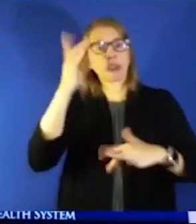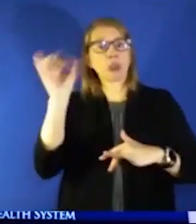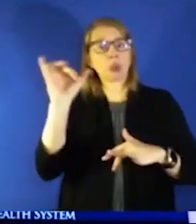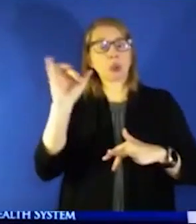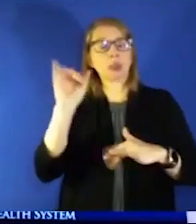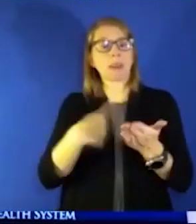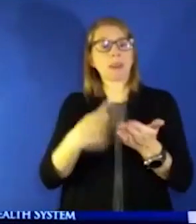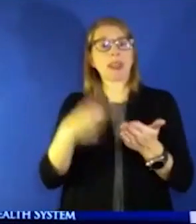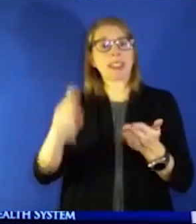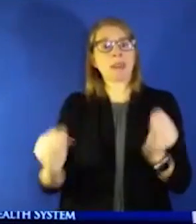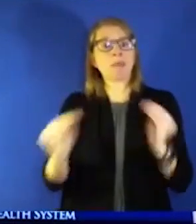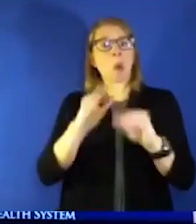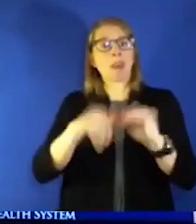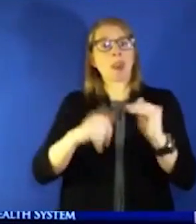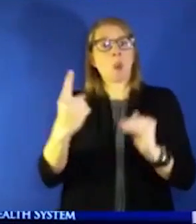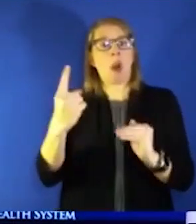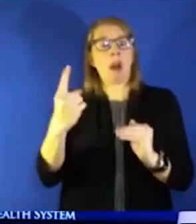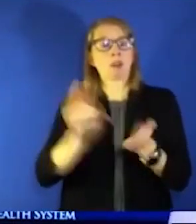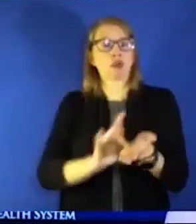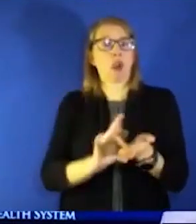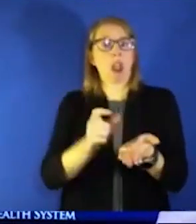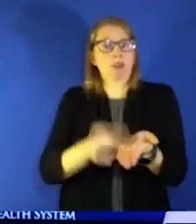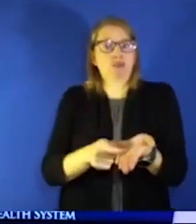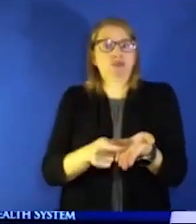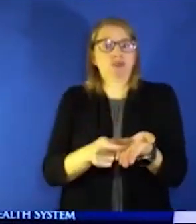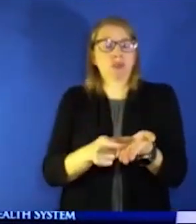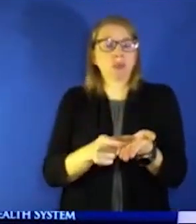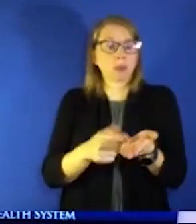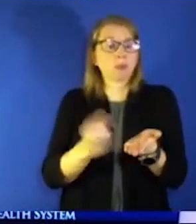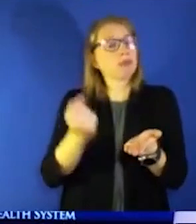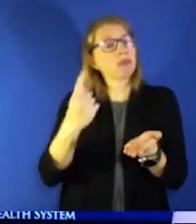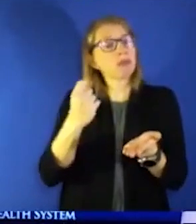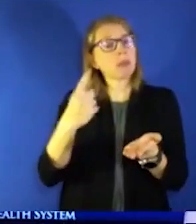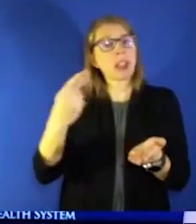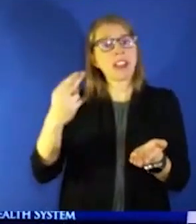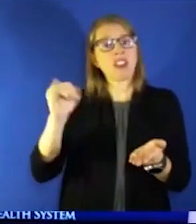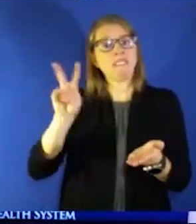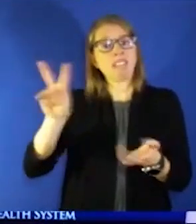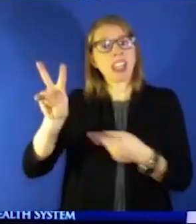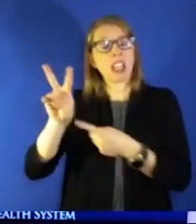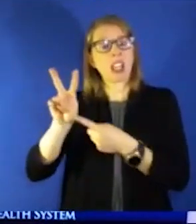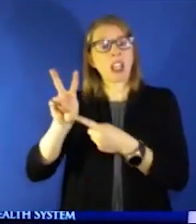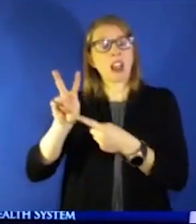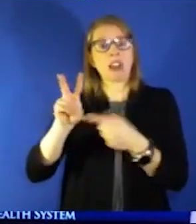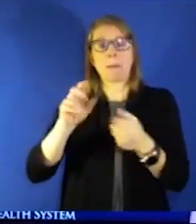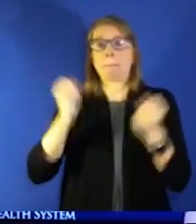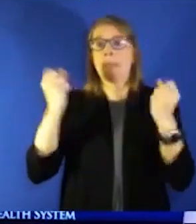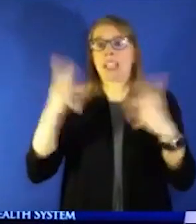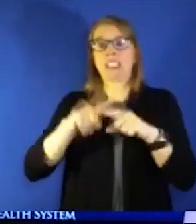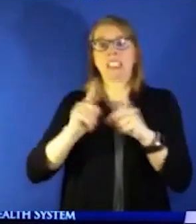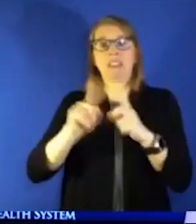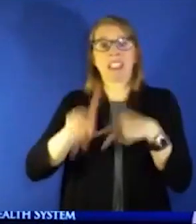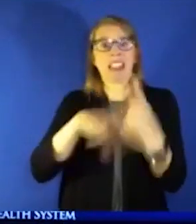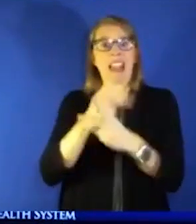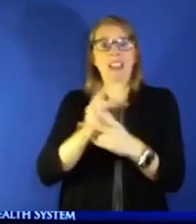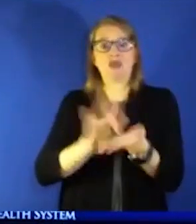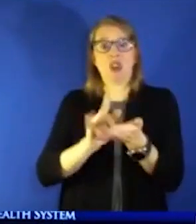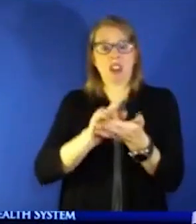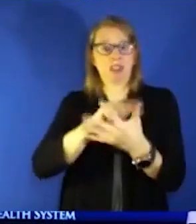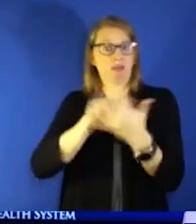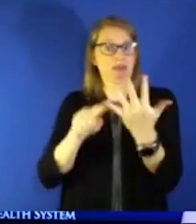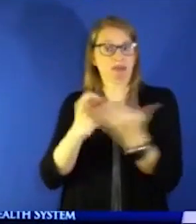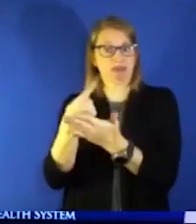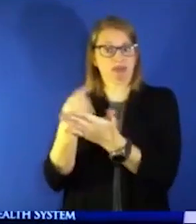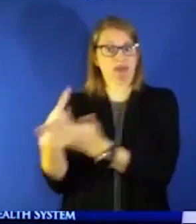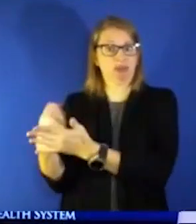one drug. Certainly if you look at HIV, there's a cocktail of drugs. So I think it's good news. Obviously for influenza,